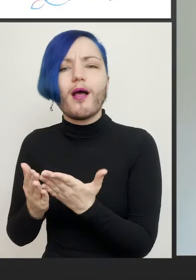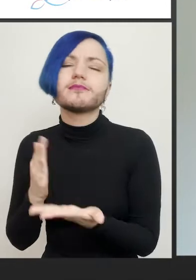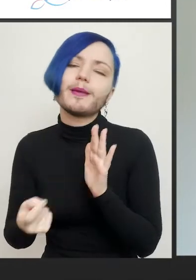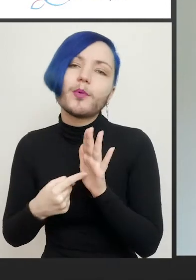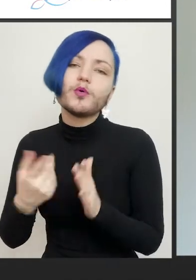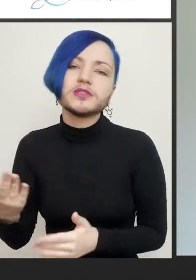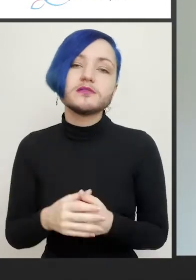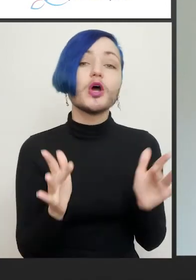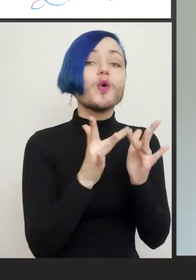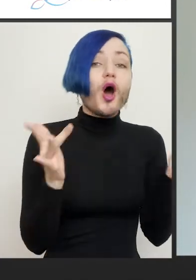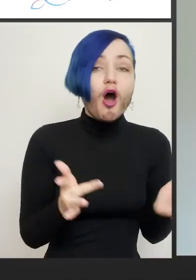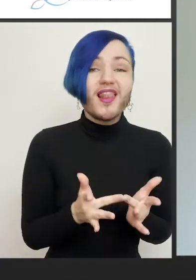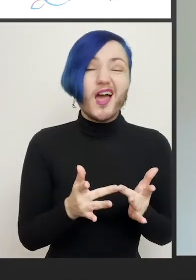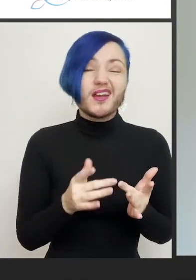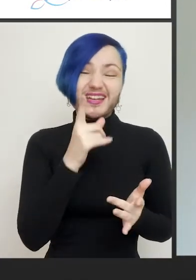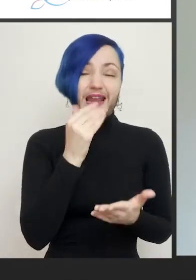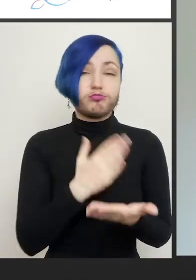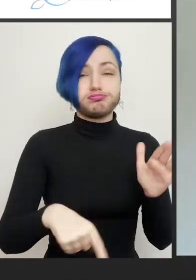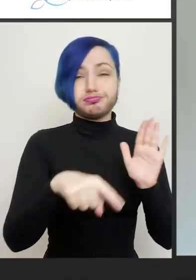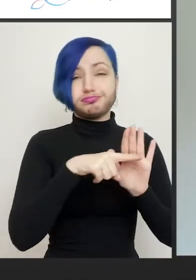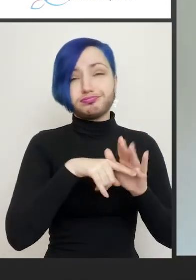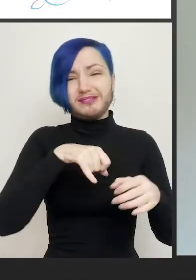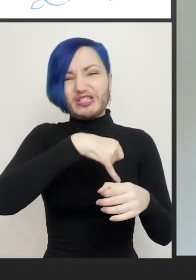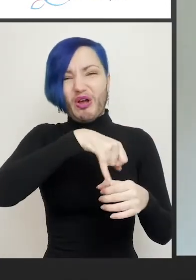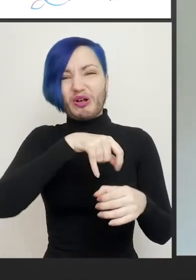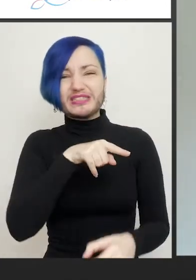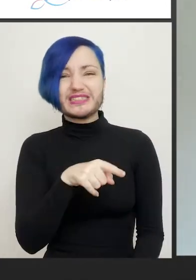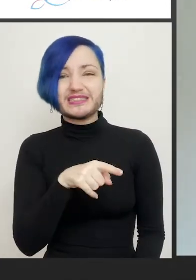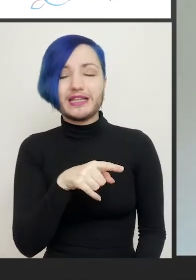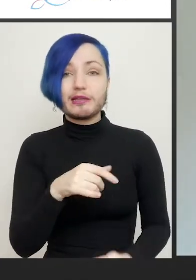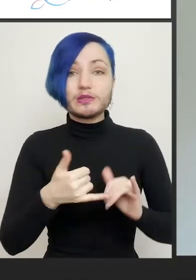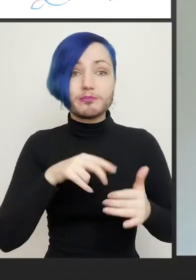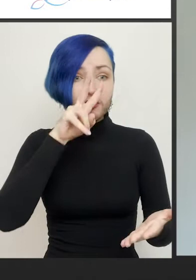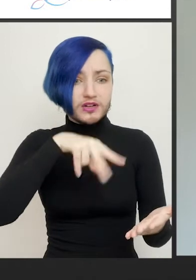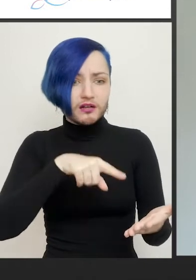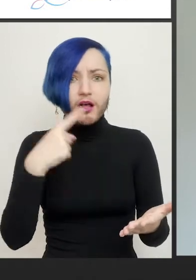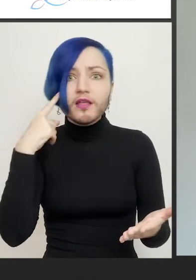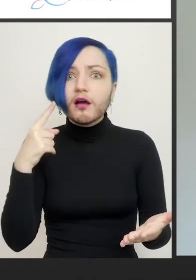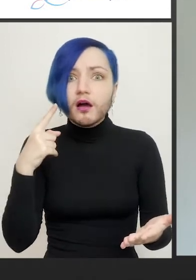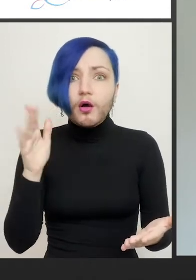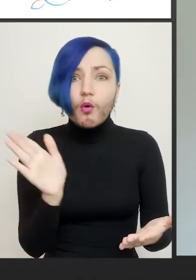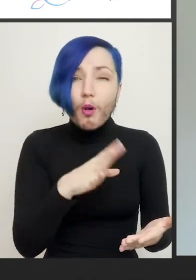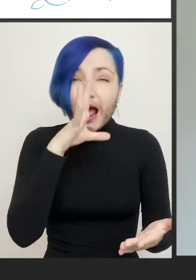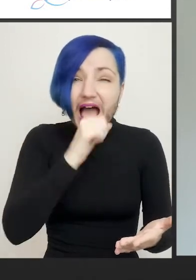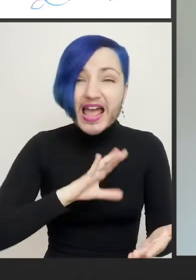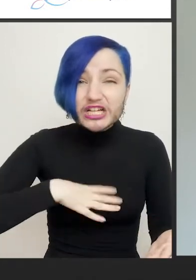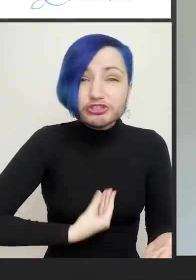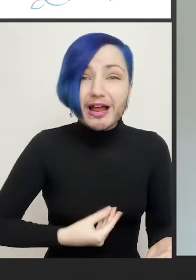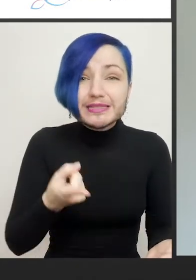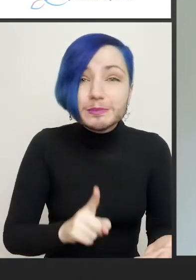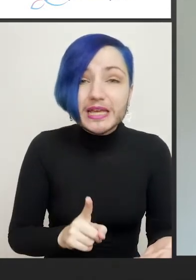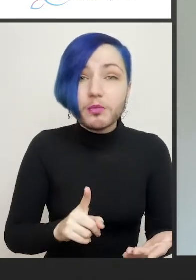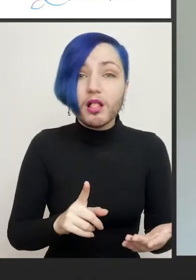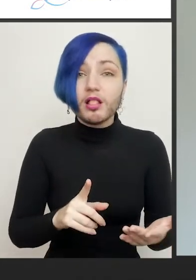online space is particularly toxic at times. It can be very easy to sit and think everyone hates trans people, everyone doesn't want trans women in